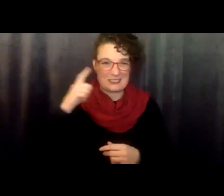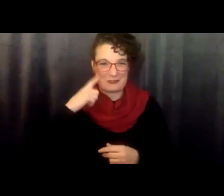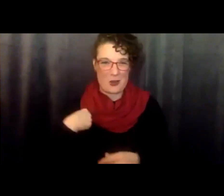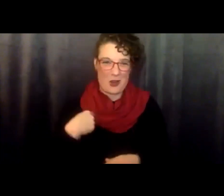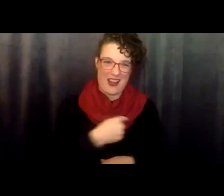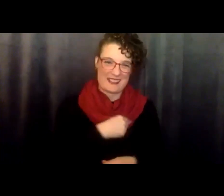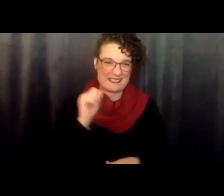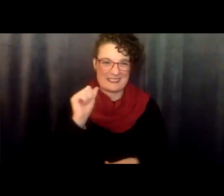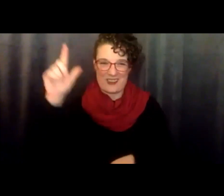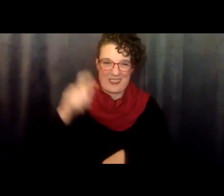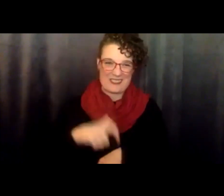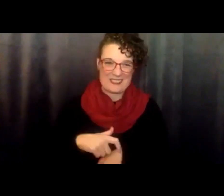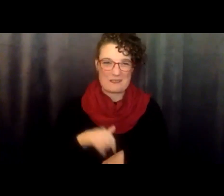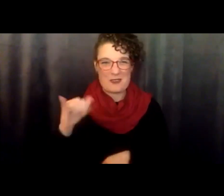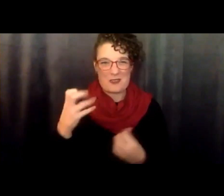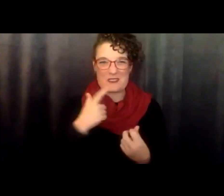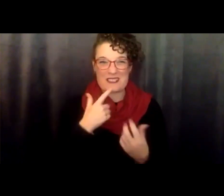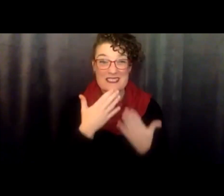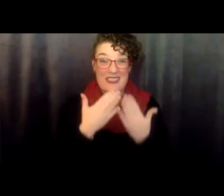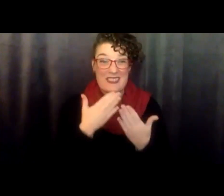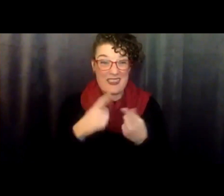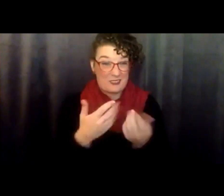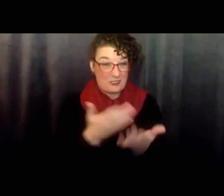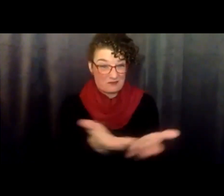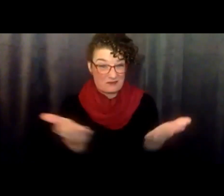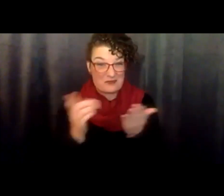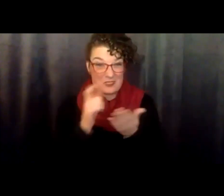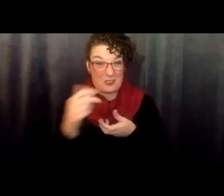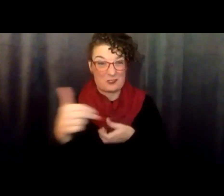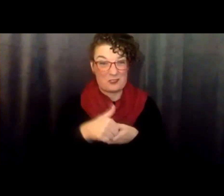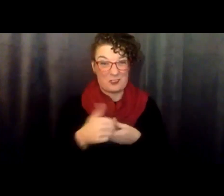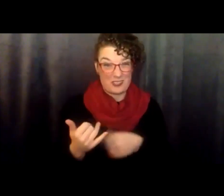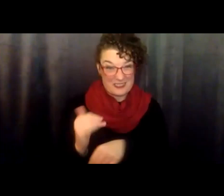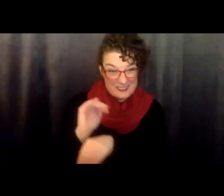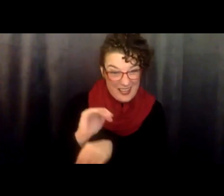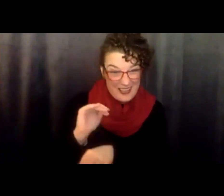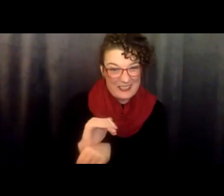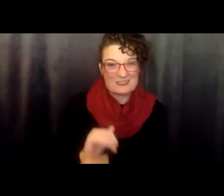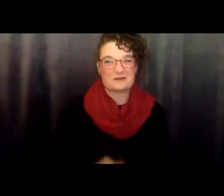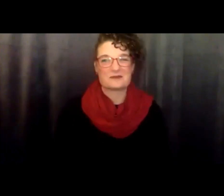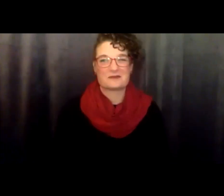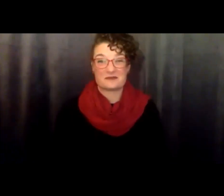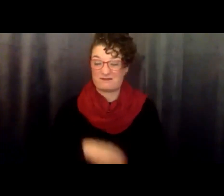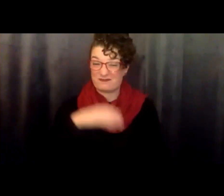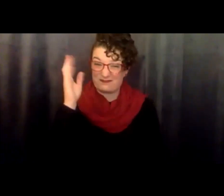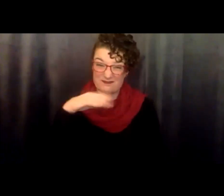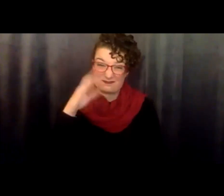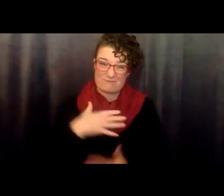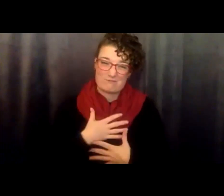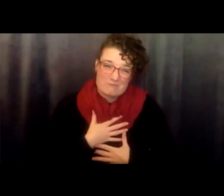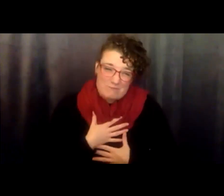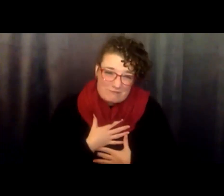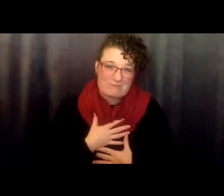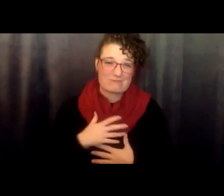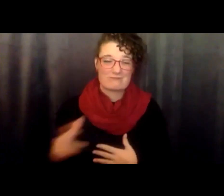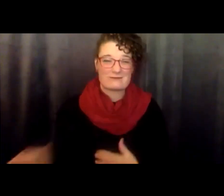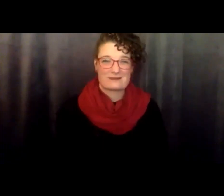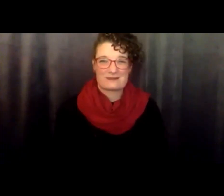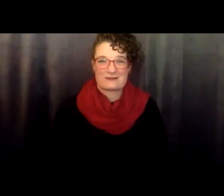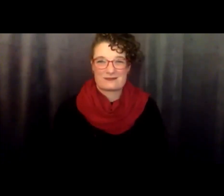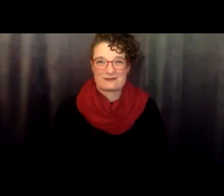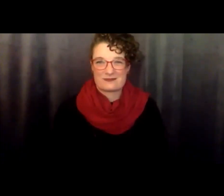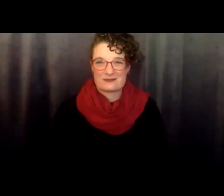turn. And I want to thank everyone who's joining us tonight so much so that we can